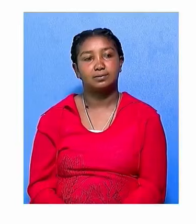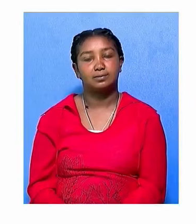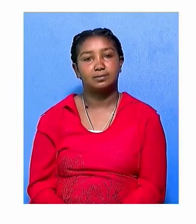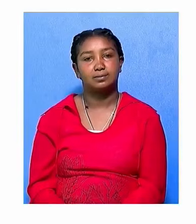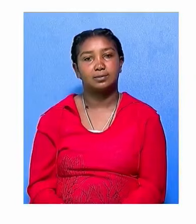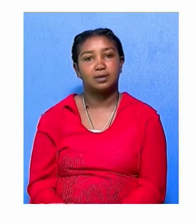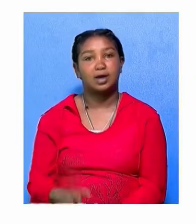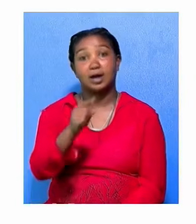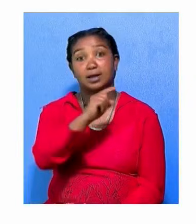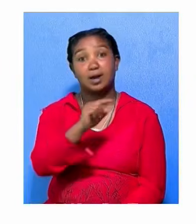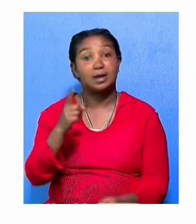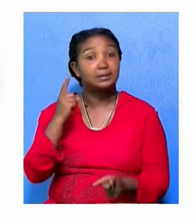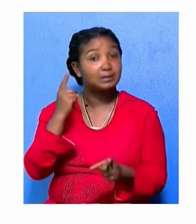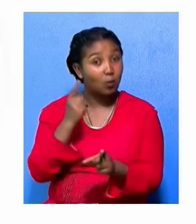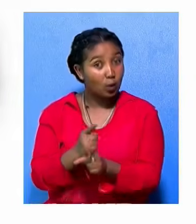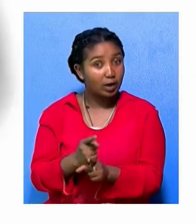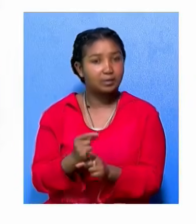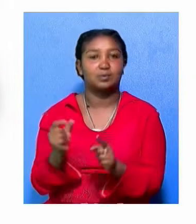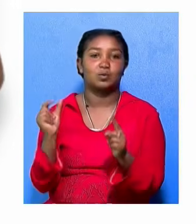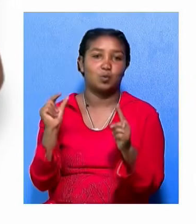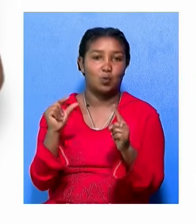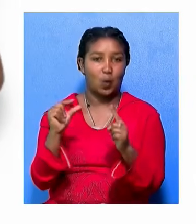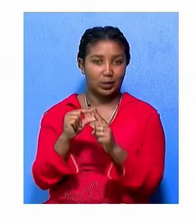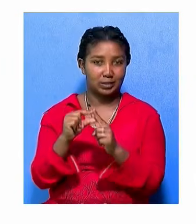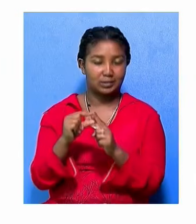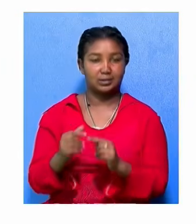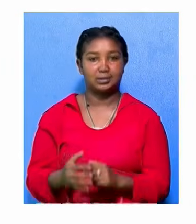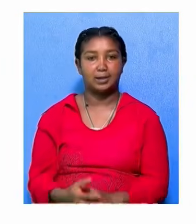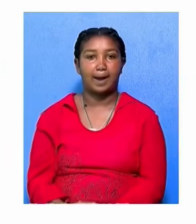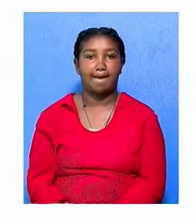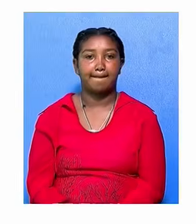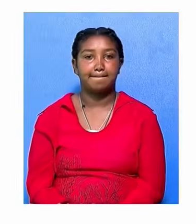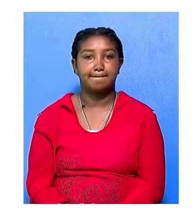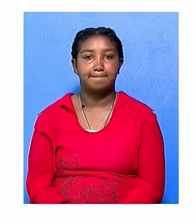the correct word.